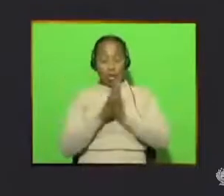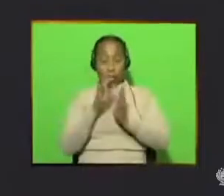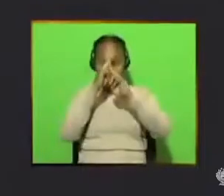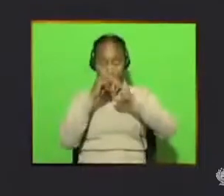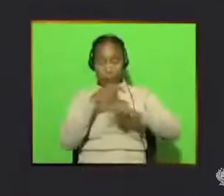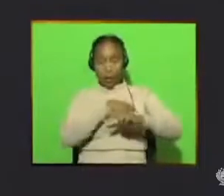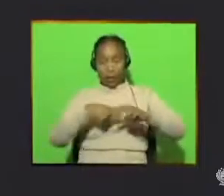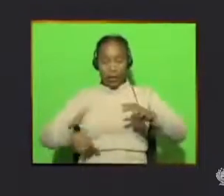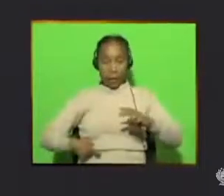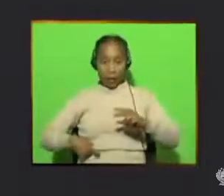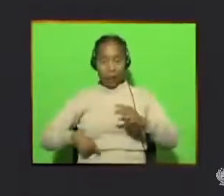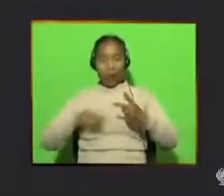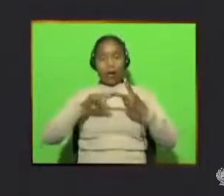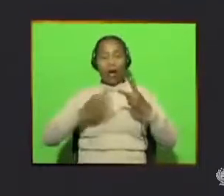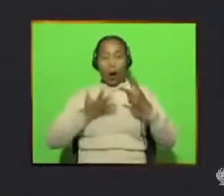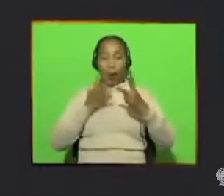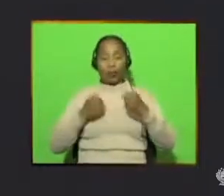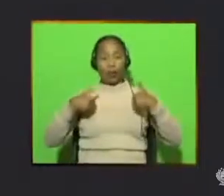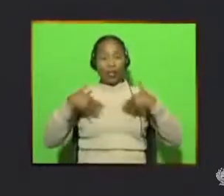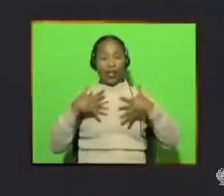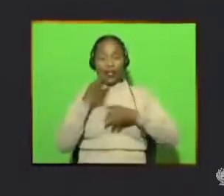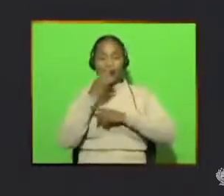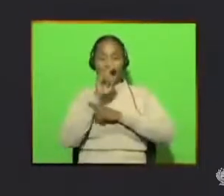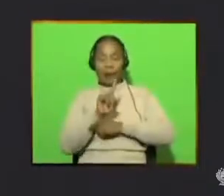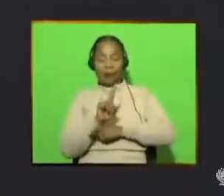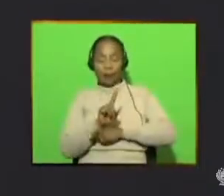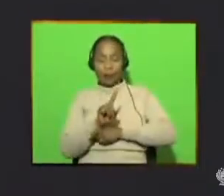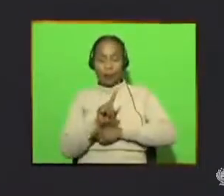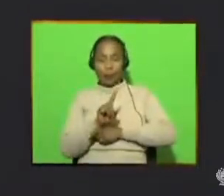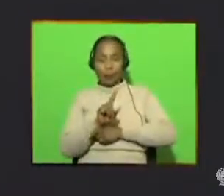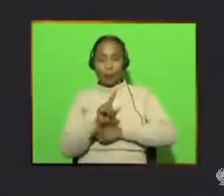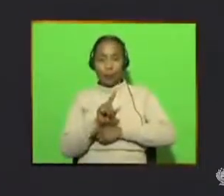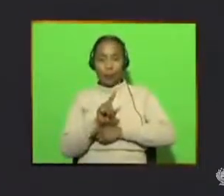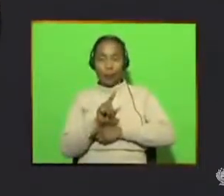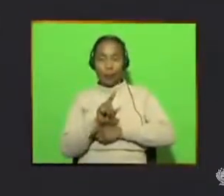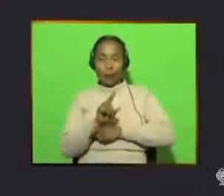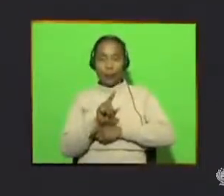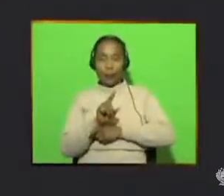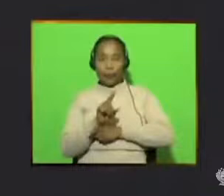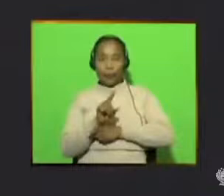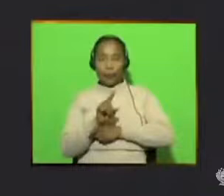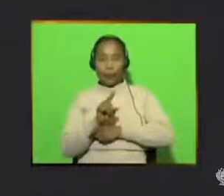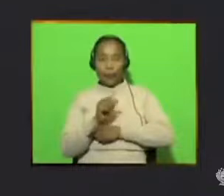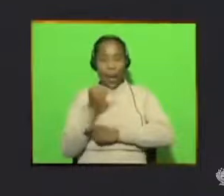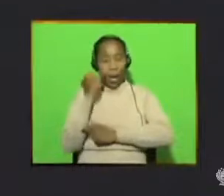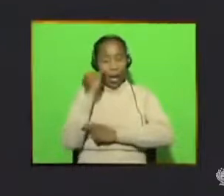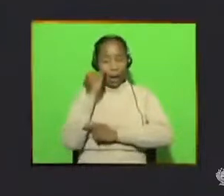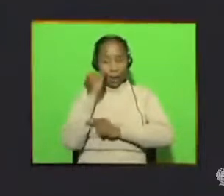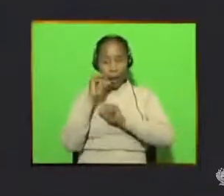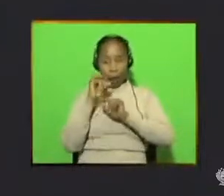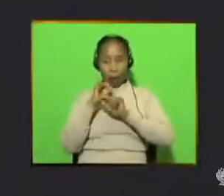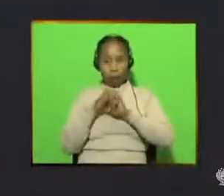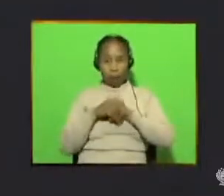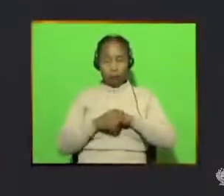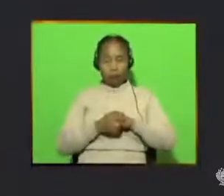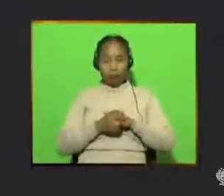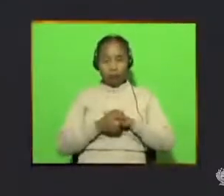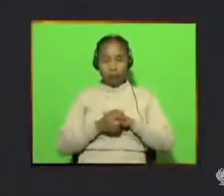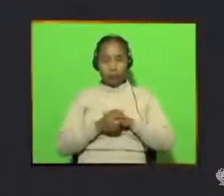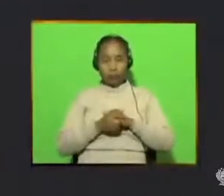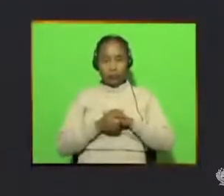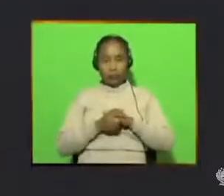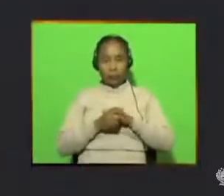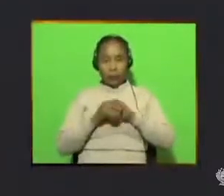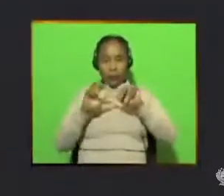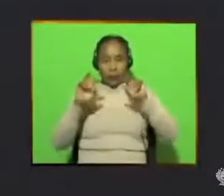En ek wil begin om te sê dat as ons kyk, ons sit in 'n nasionale vergadering, and if you